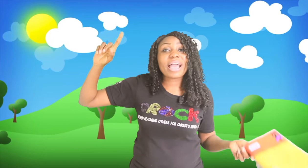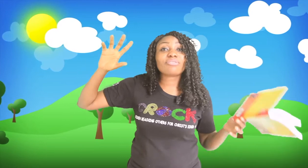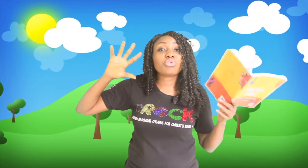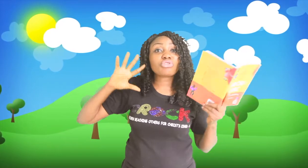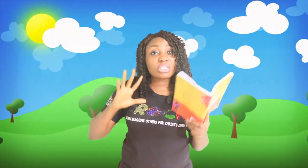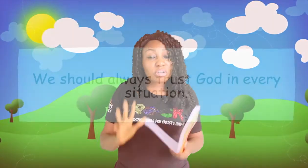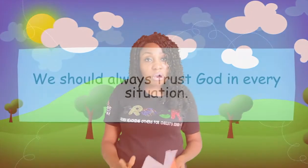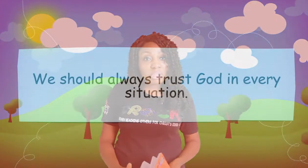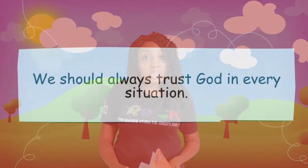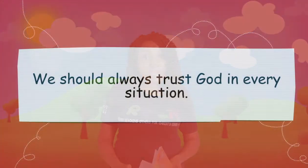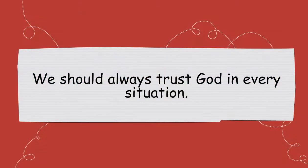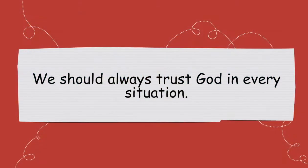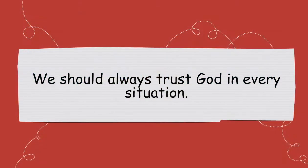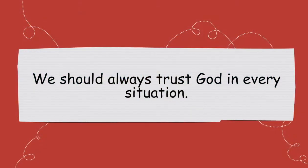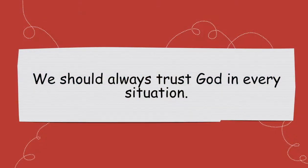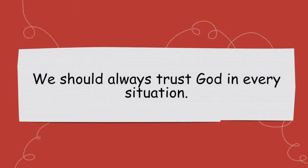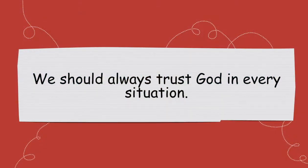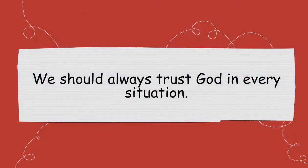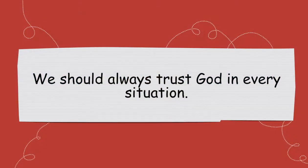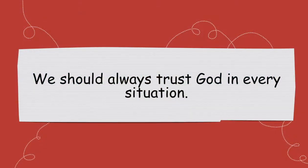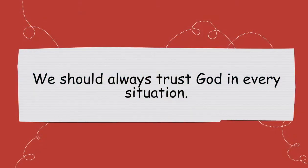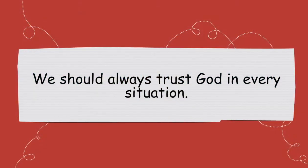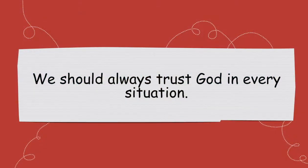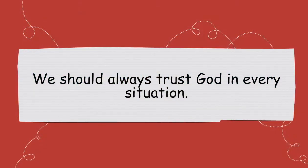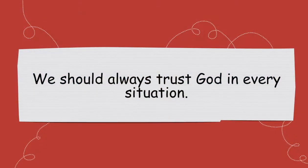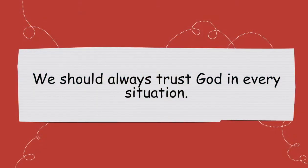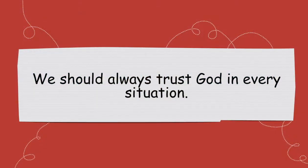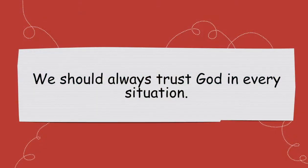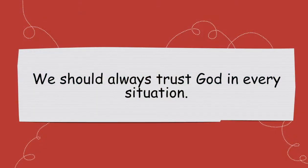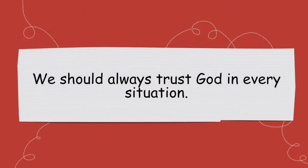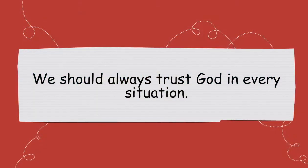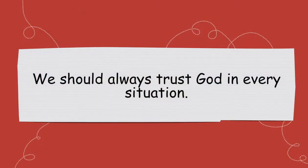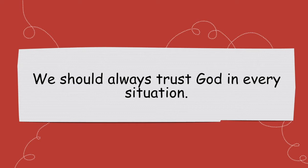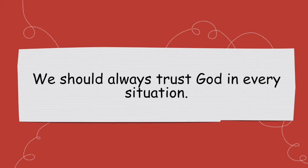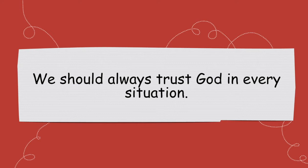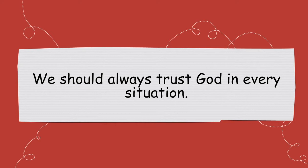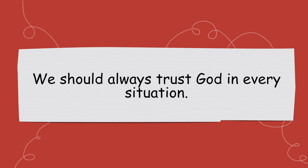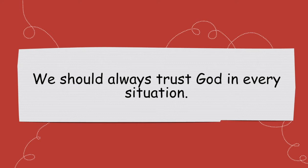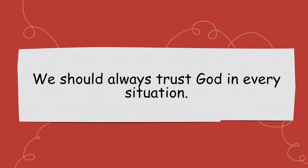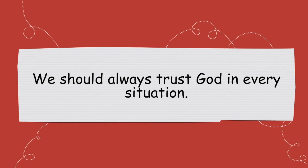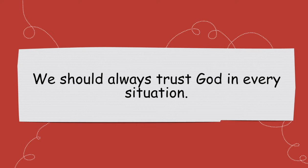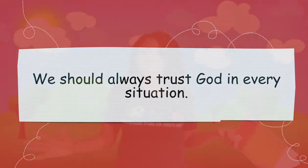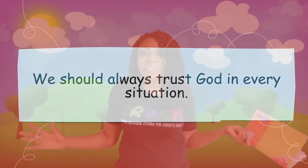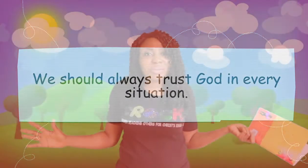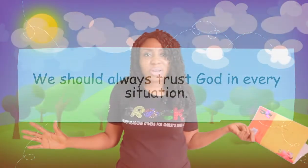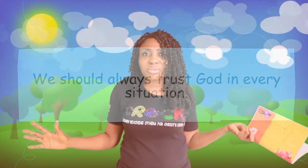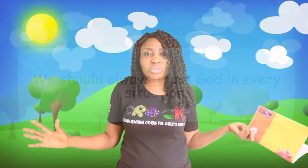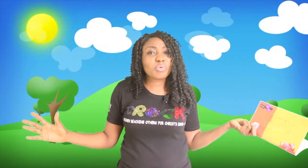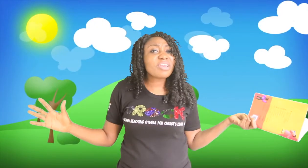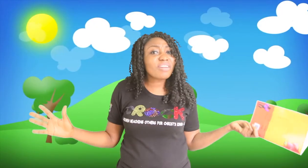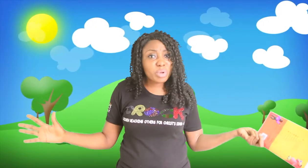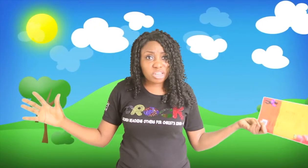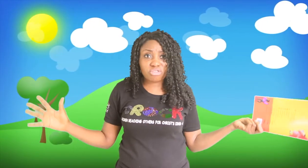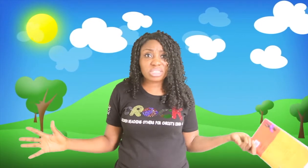So we have to trust God to take care of us when we are sick, to trust God to do amazing